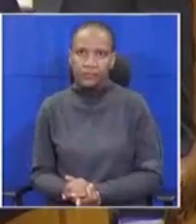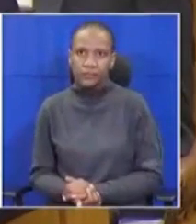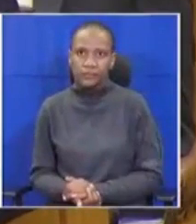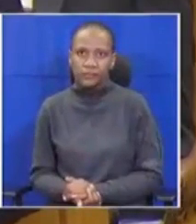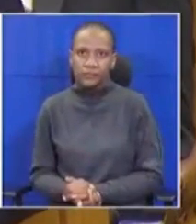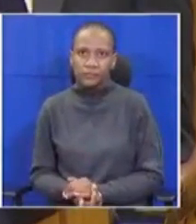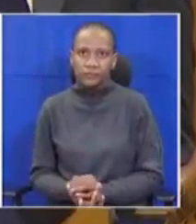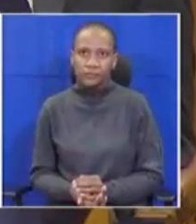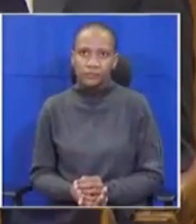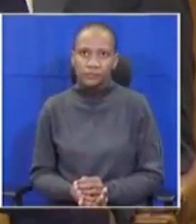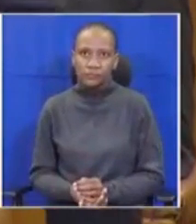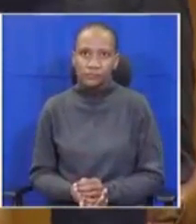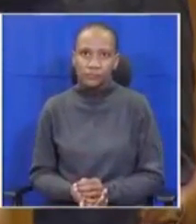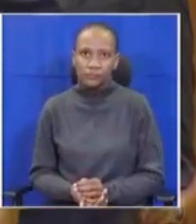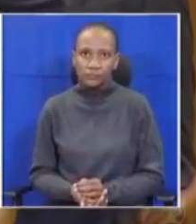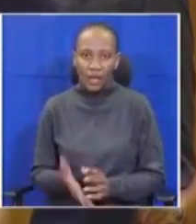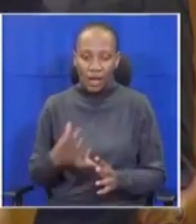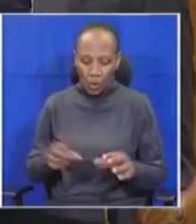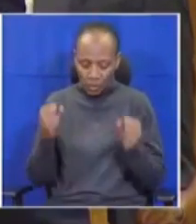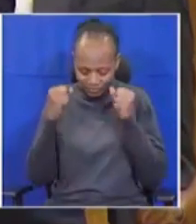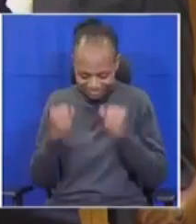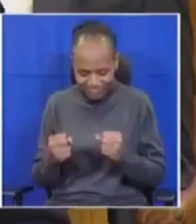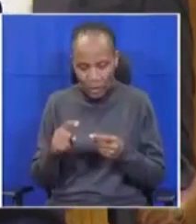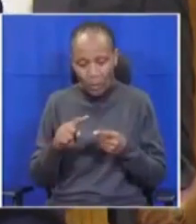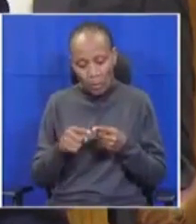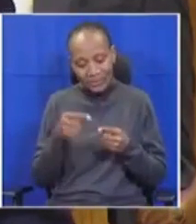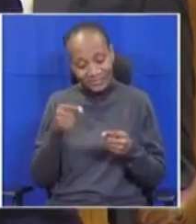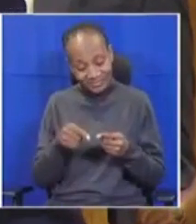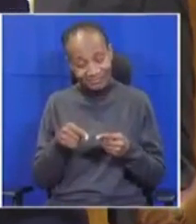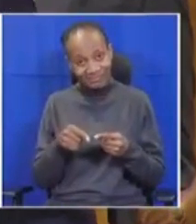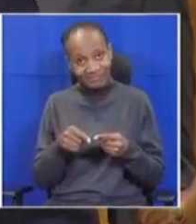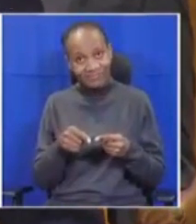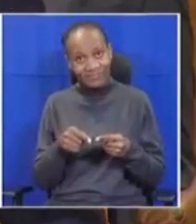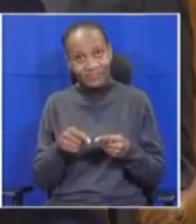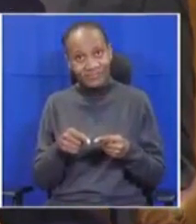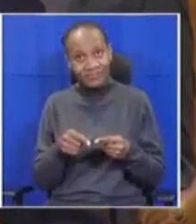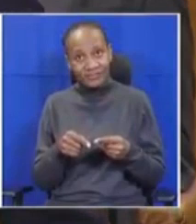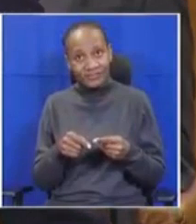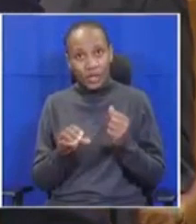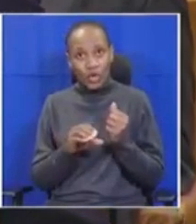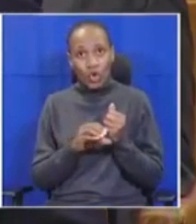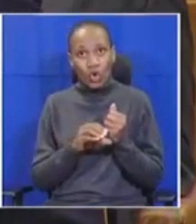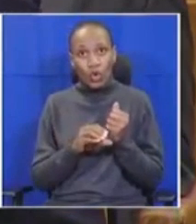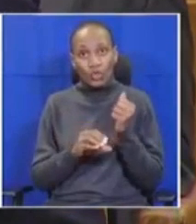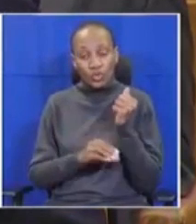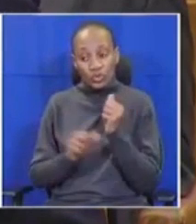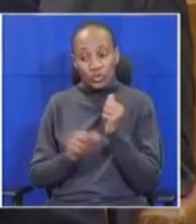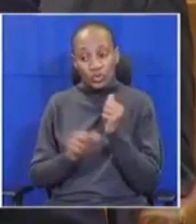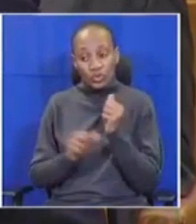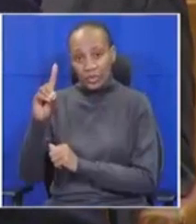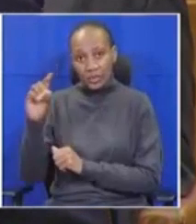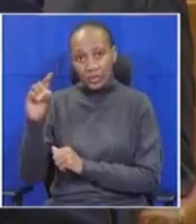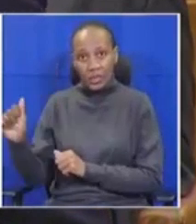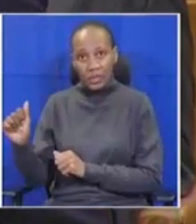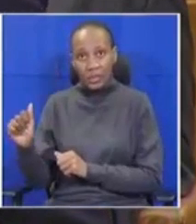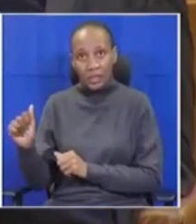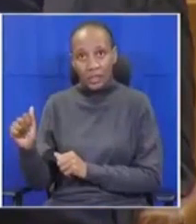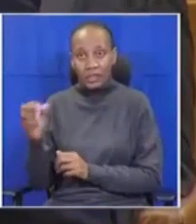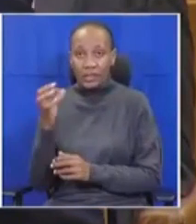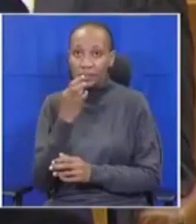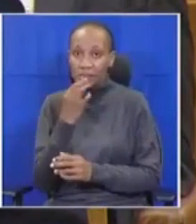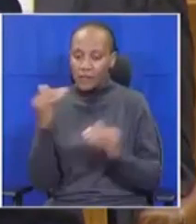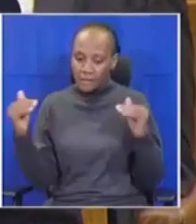must affirm this point talking about wounds of our past. That in the constitution of the DA is adopted a value of